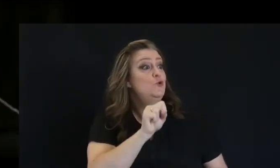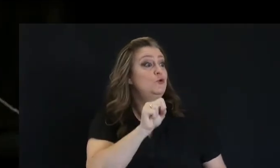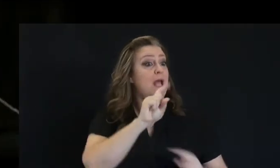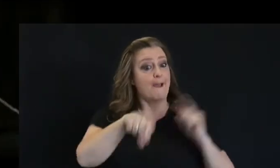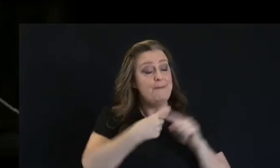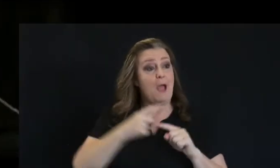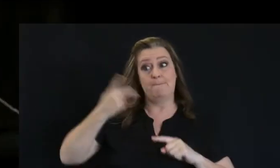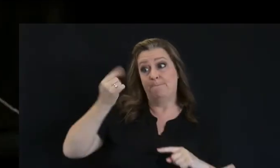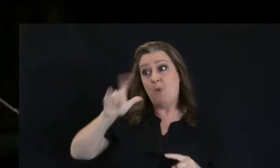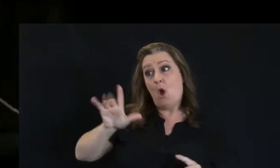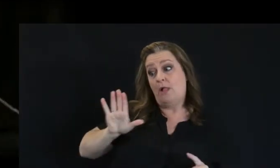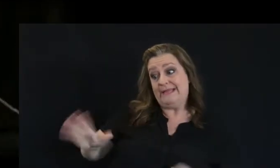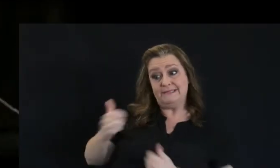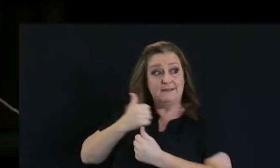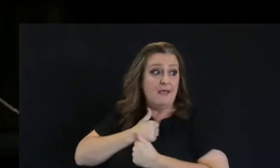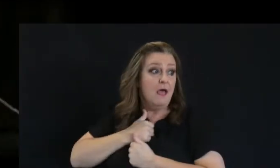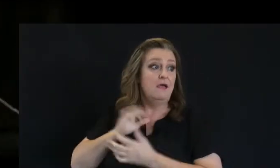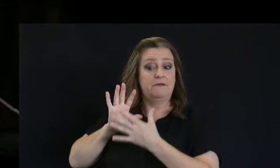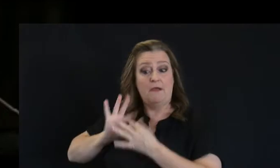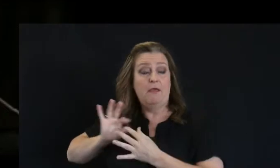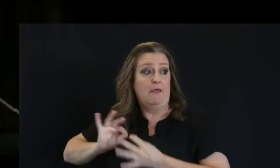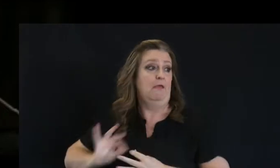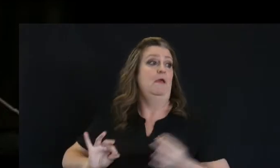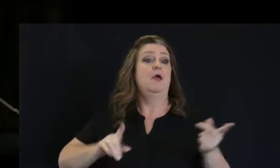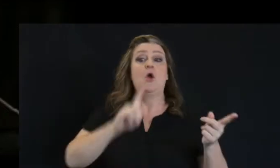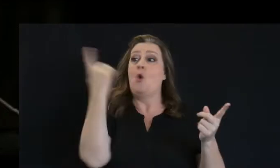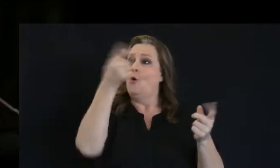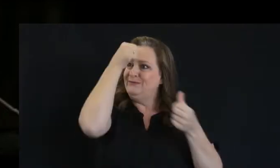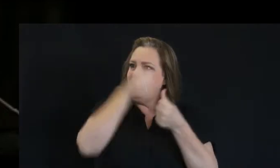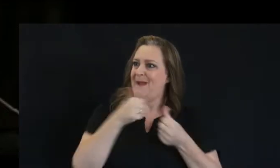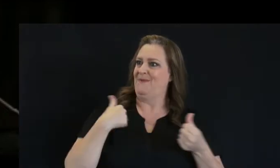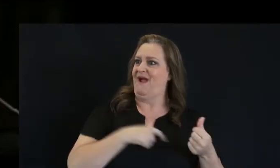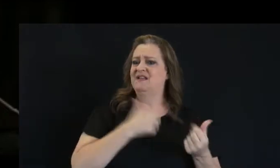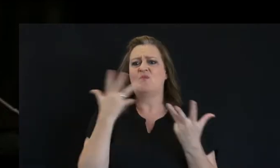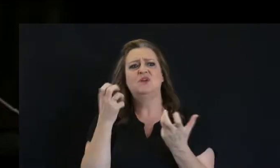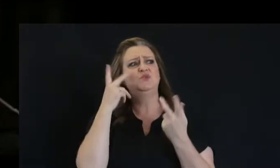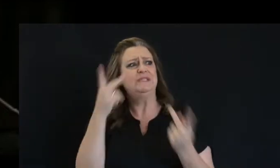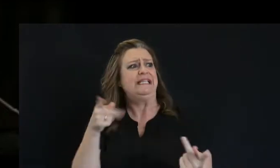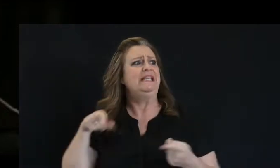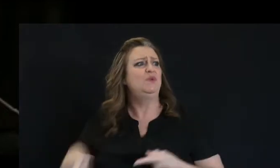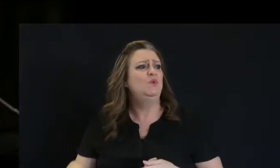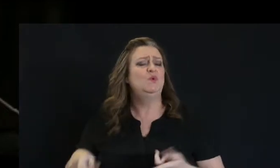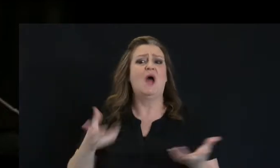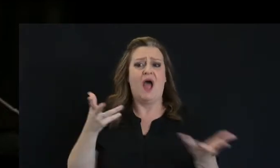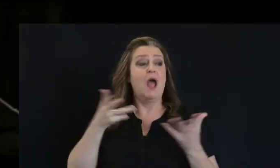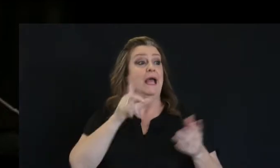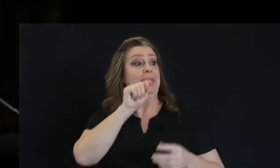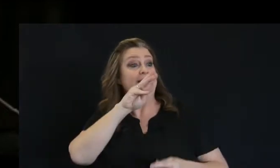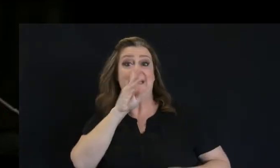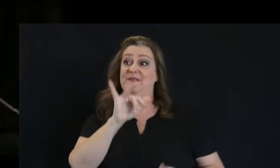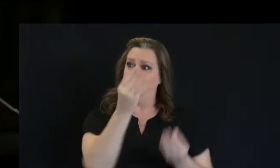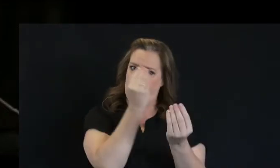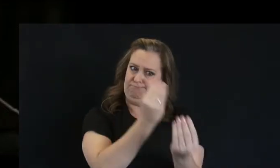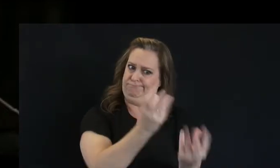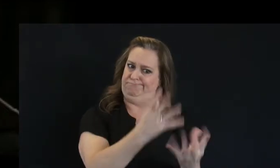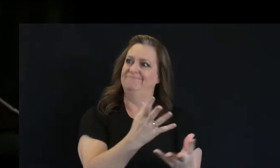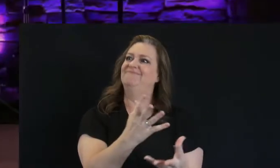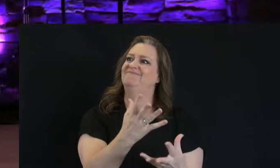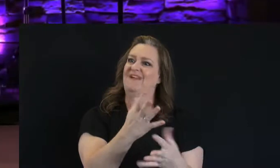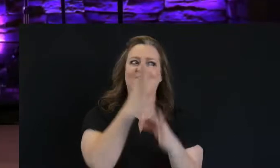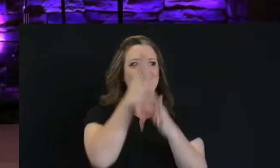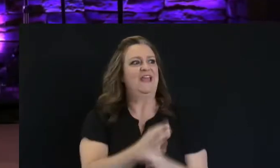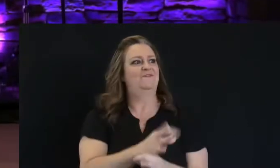love and reported that you always remember us kindly and long to see us as we long to see you. Timothy is a faithful news